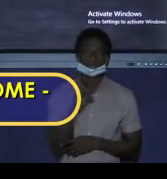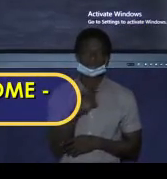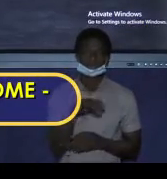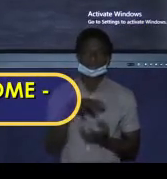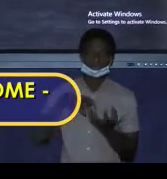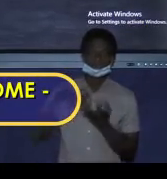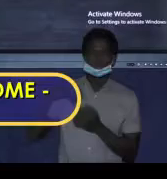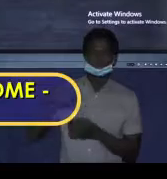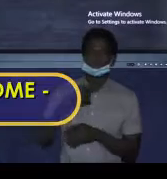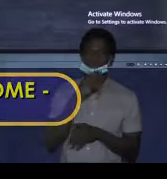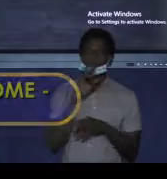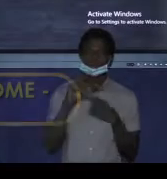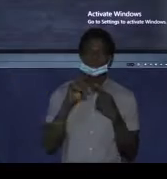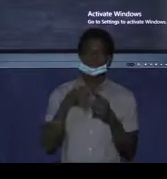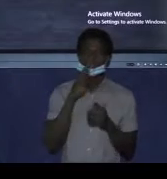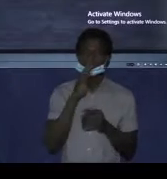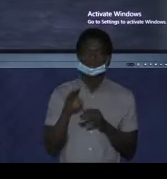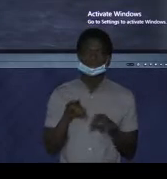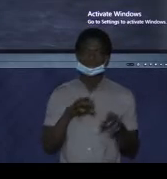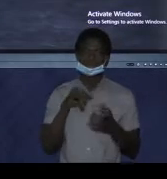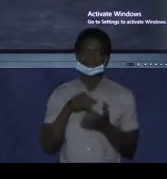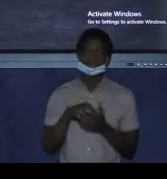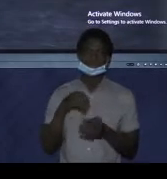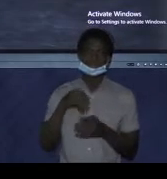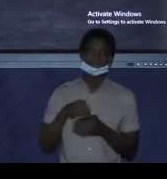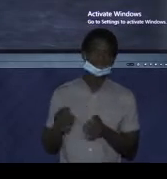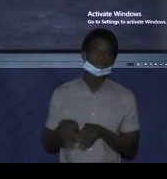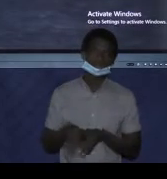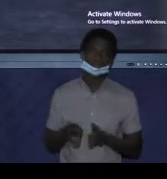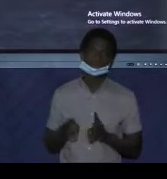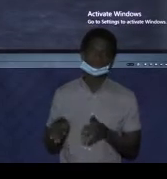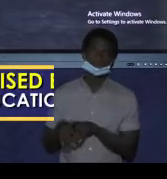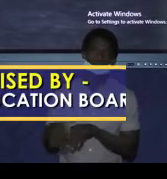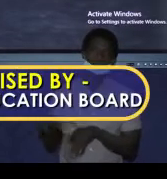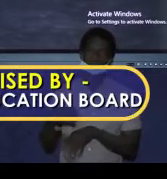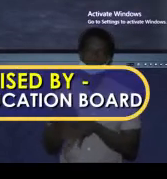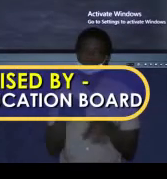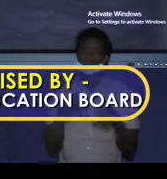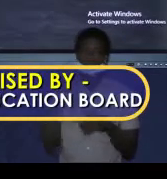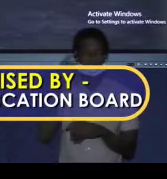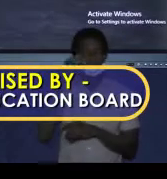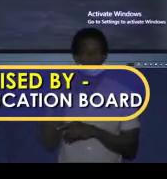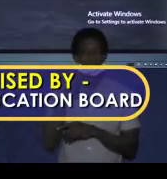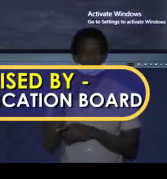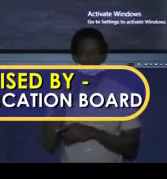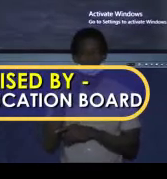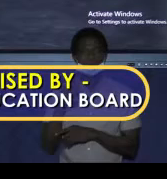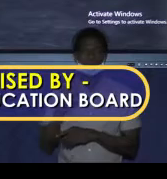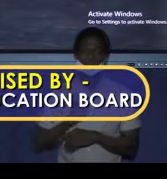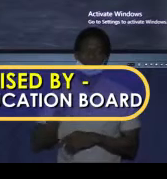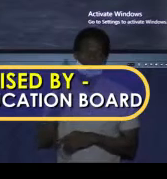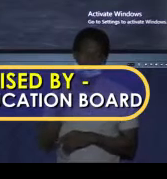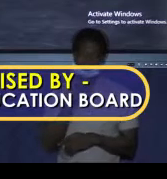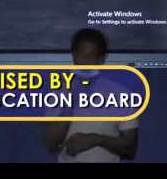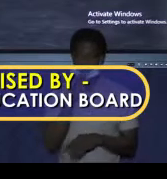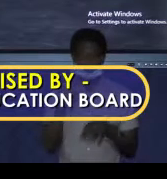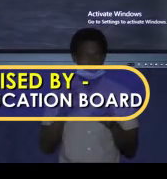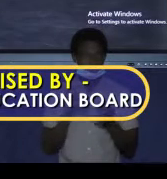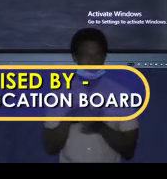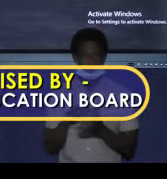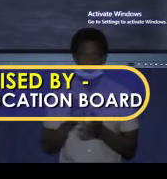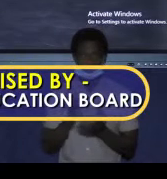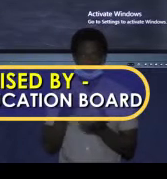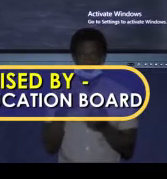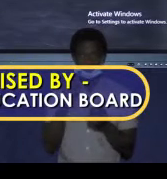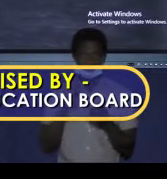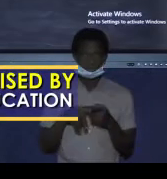sphere, we're going to be doing it in much the same way as we did for the volume of a cone. Except today, I will not be doing the demonstration.